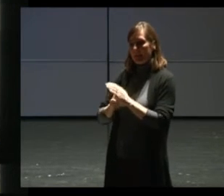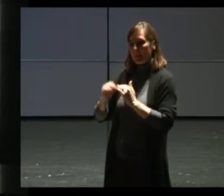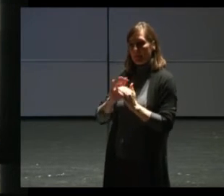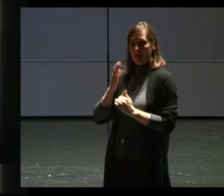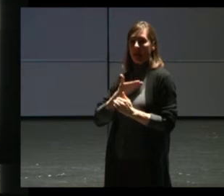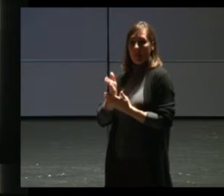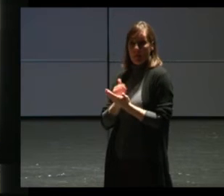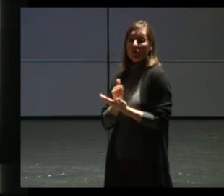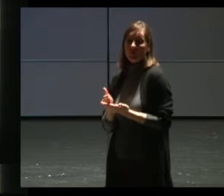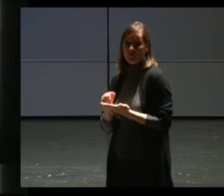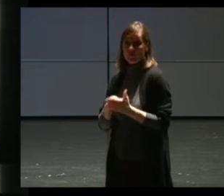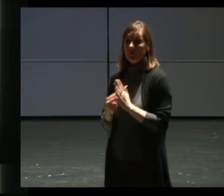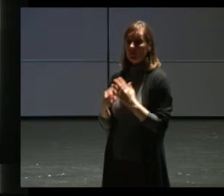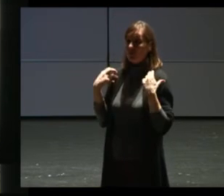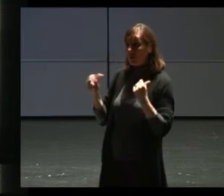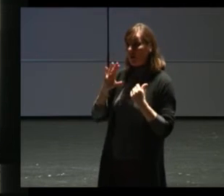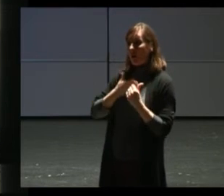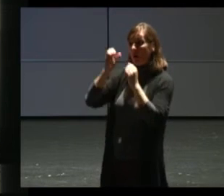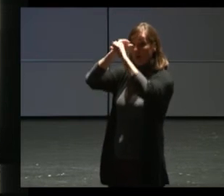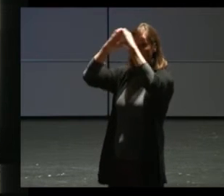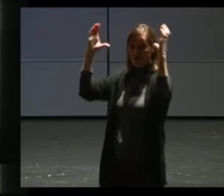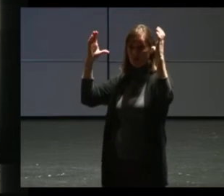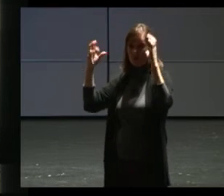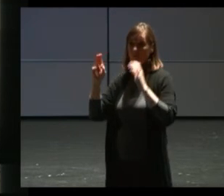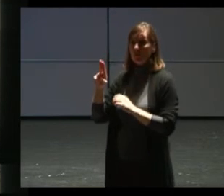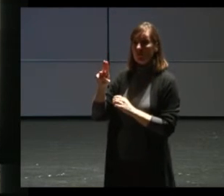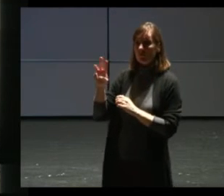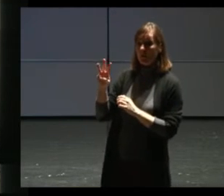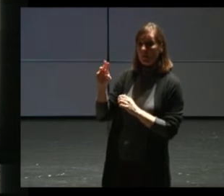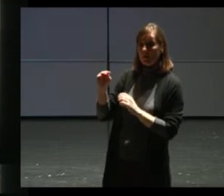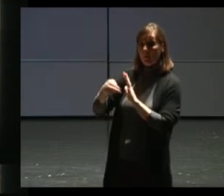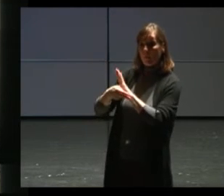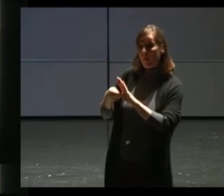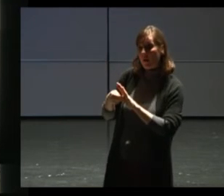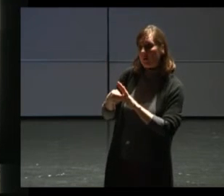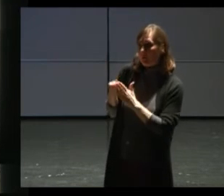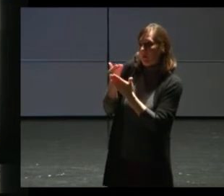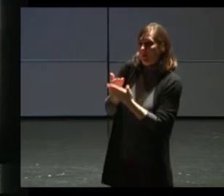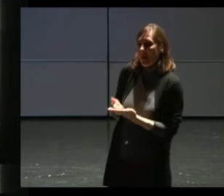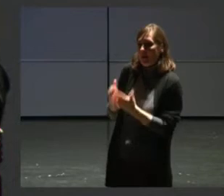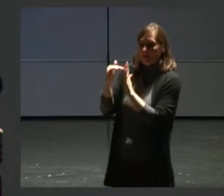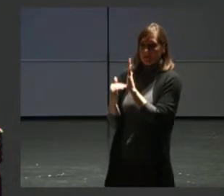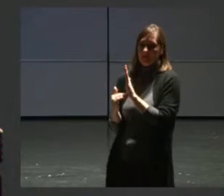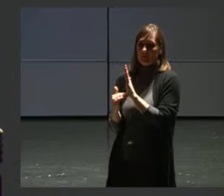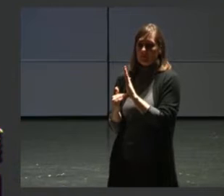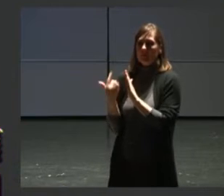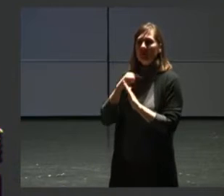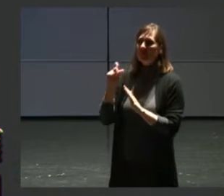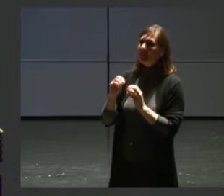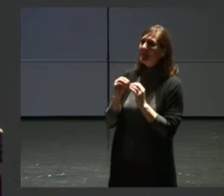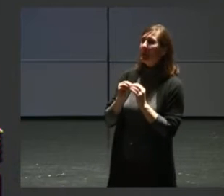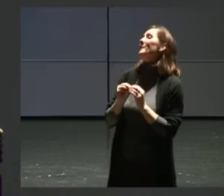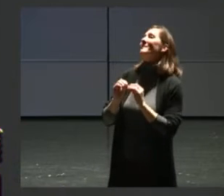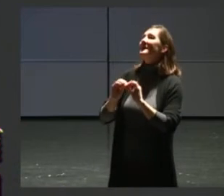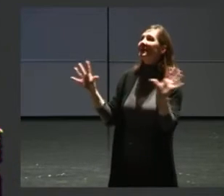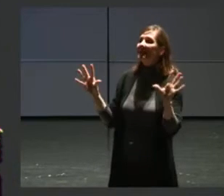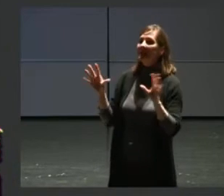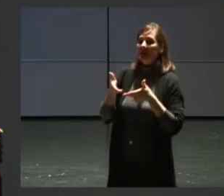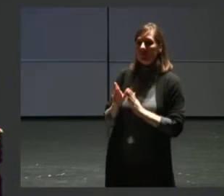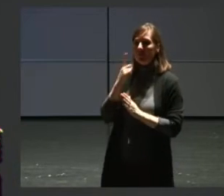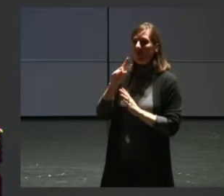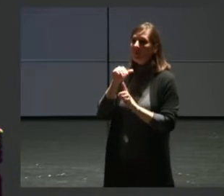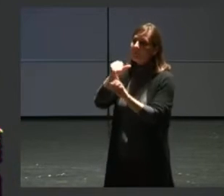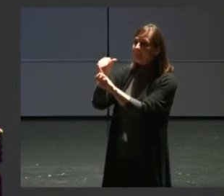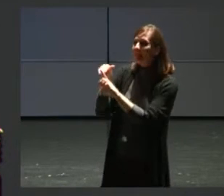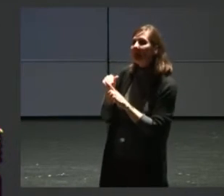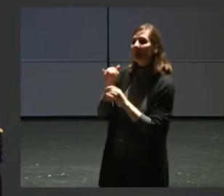in brand and in fact. We need to have something that is a clearer, stronger, crisper way to compel individuals in the